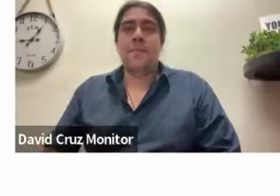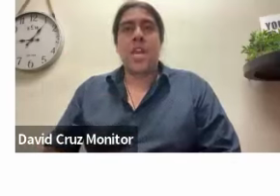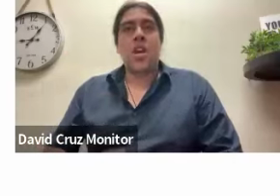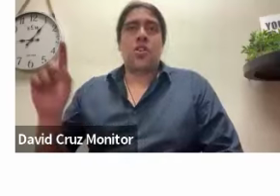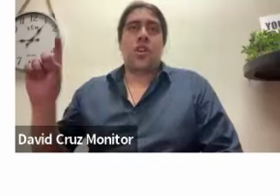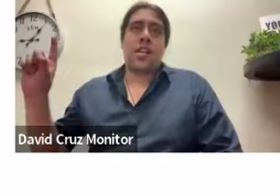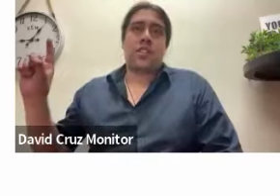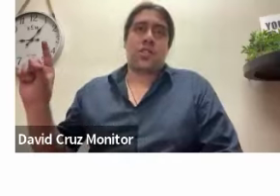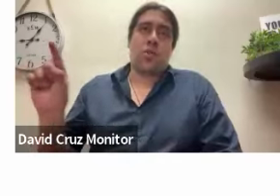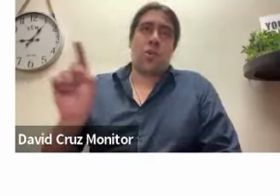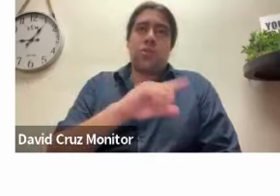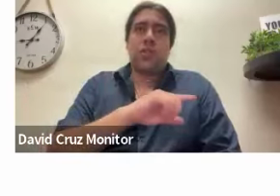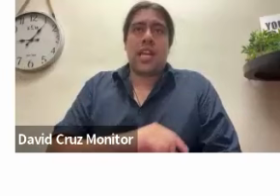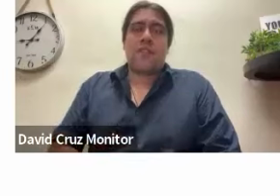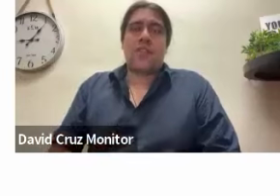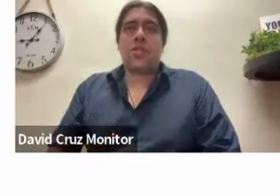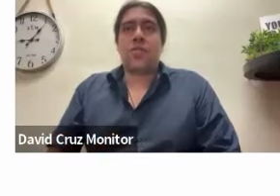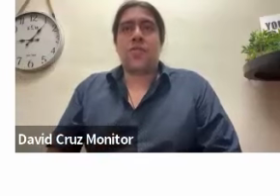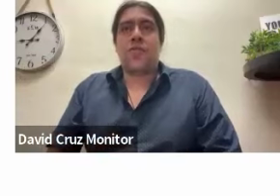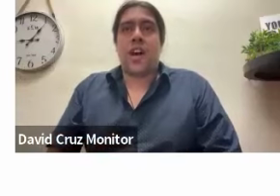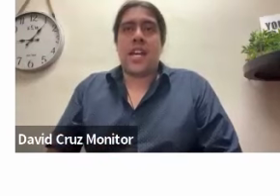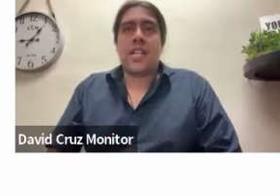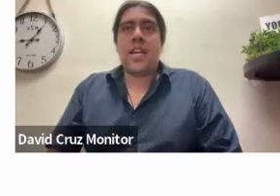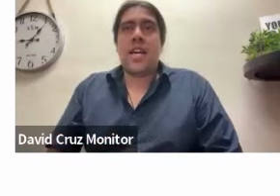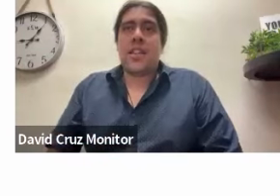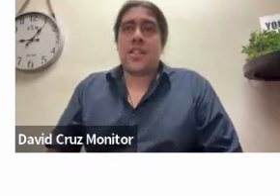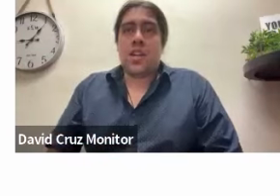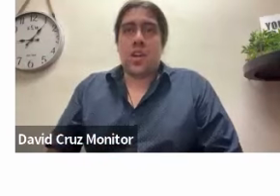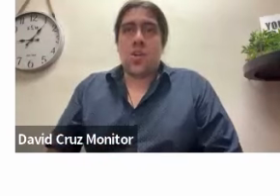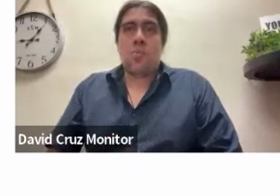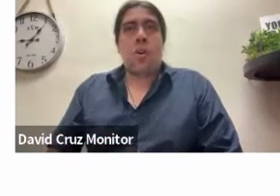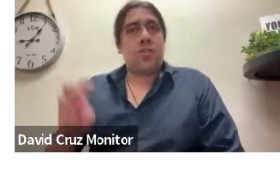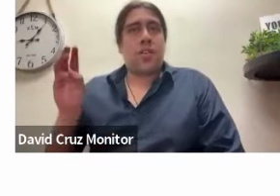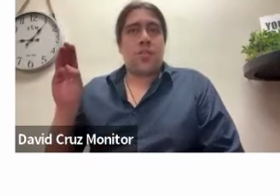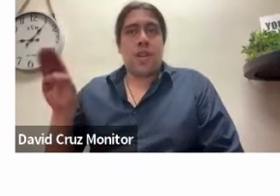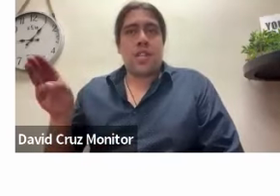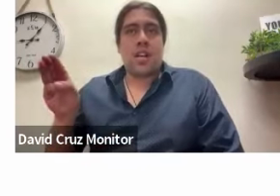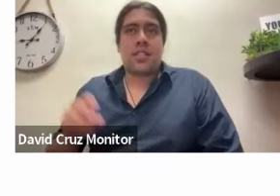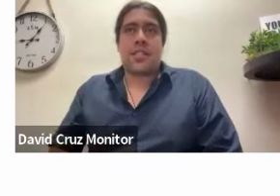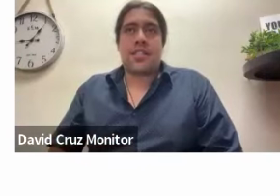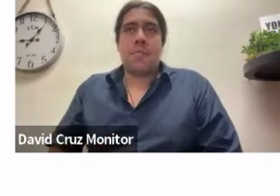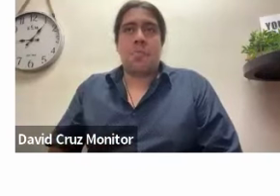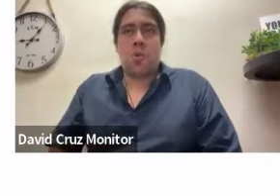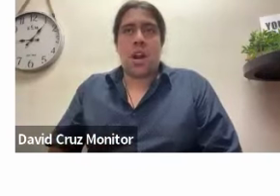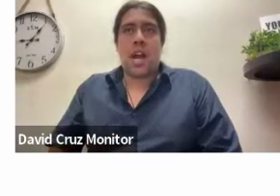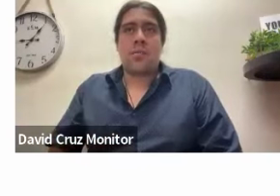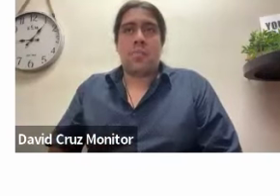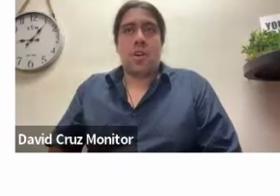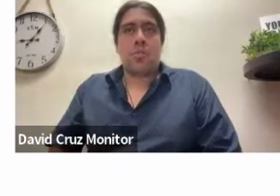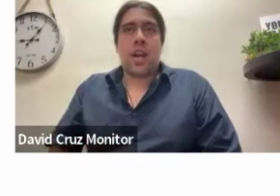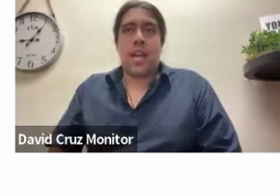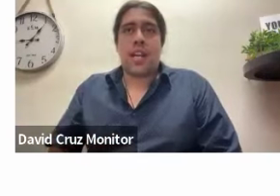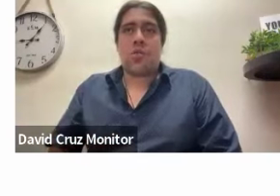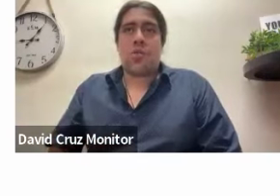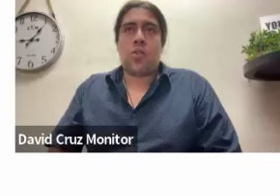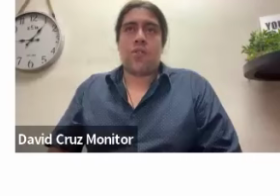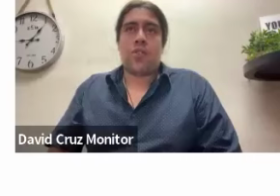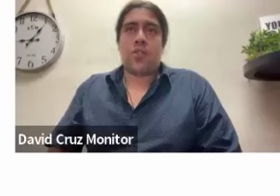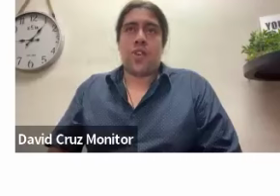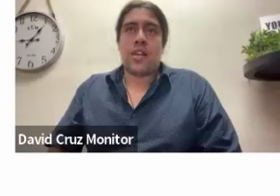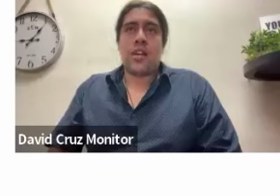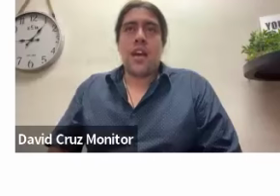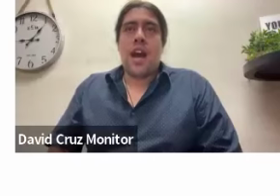screen. You're gonna scroll to the left until you find the globe or the three dots that say more at the bottom right-hand corner